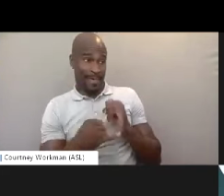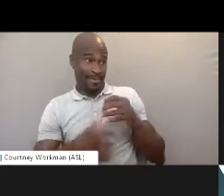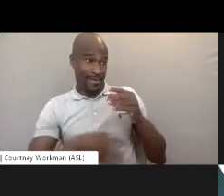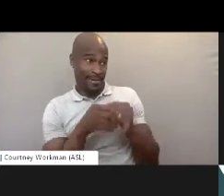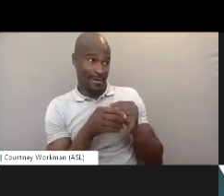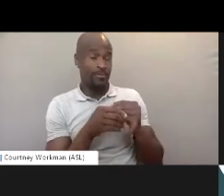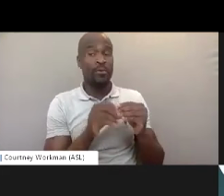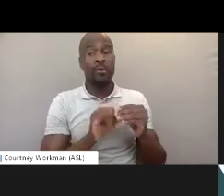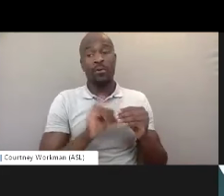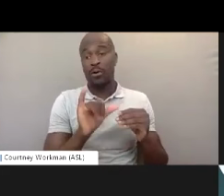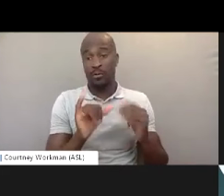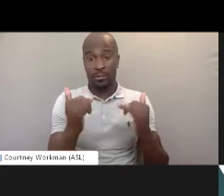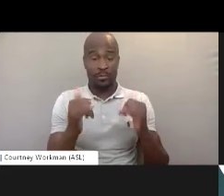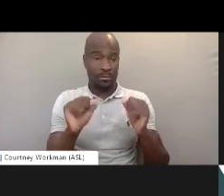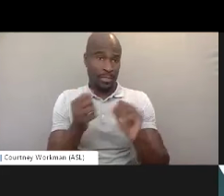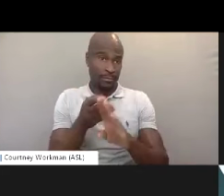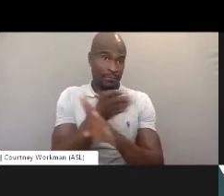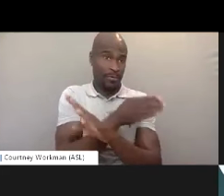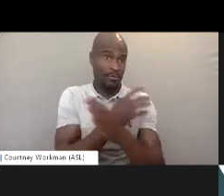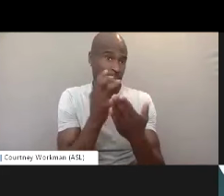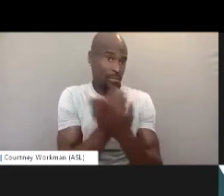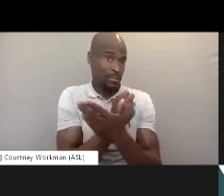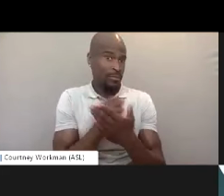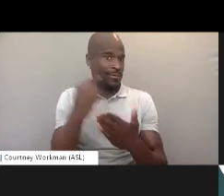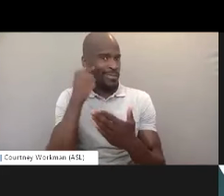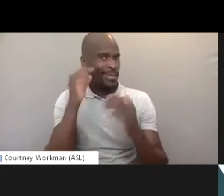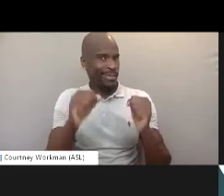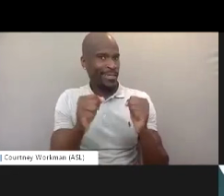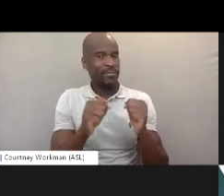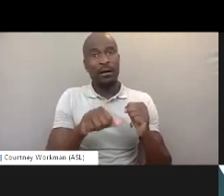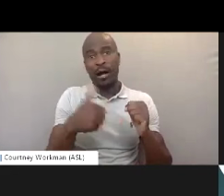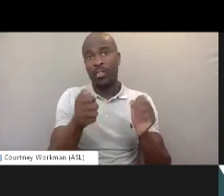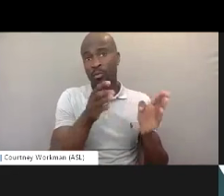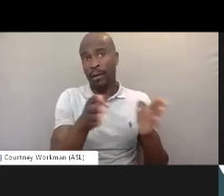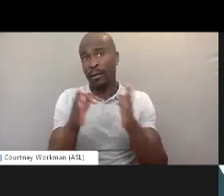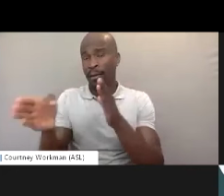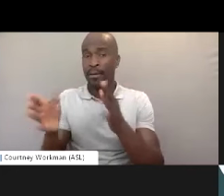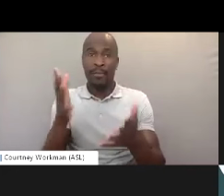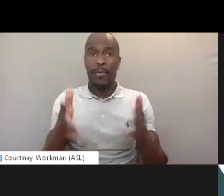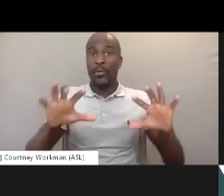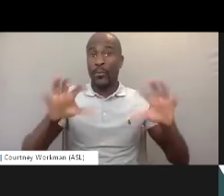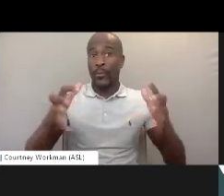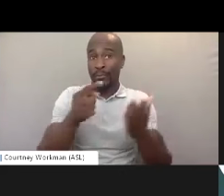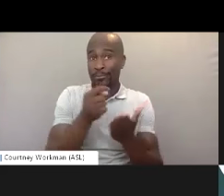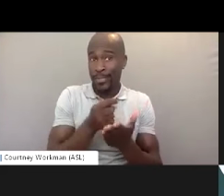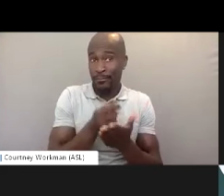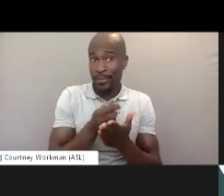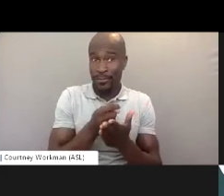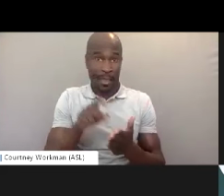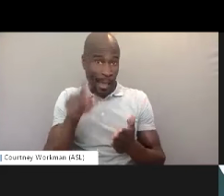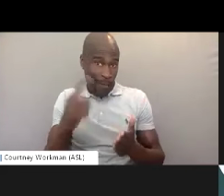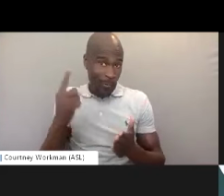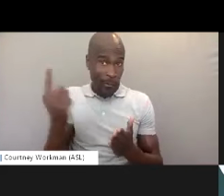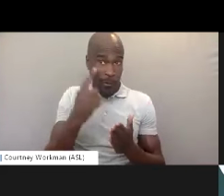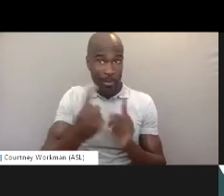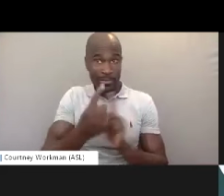to determine things like, can we deliver some services through telehealth? Can we do group treatments? Do we always have to do individual? Can we build up